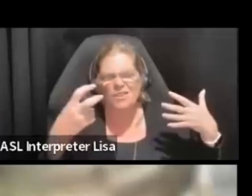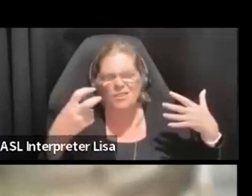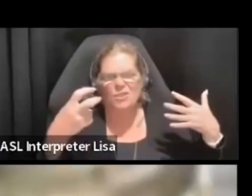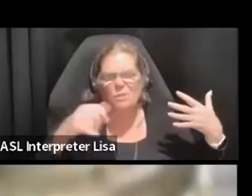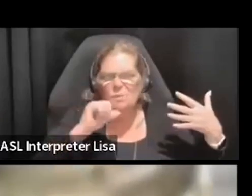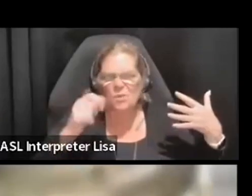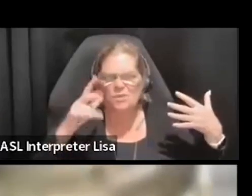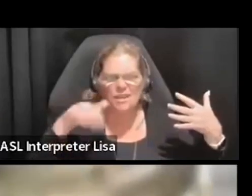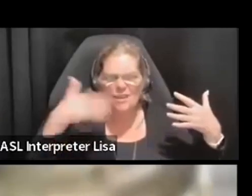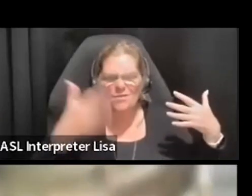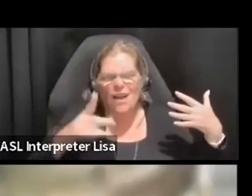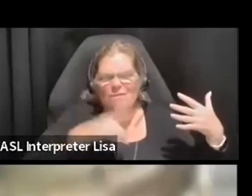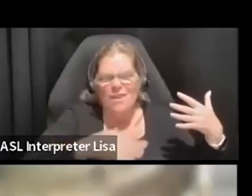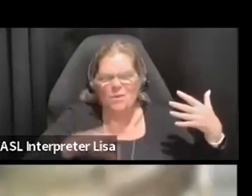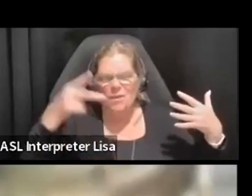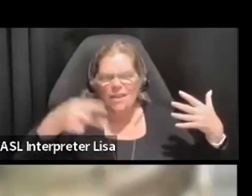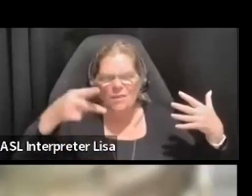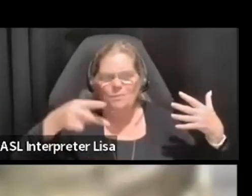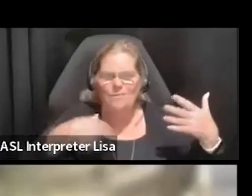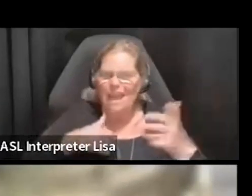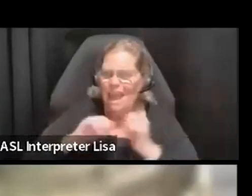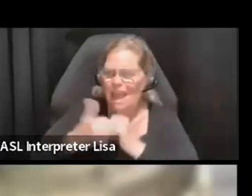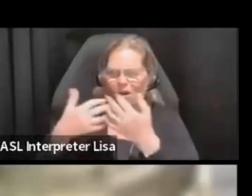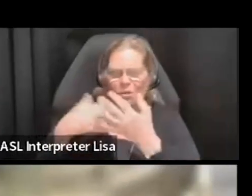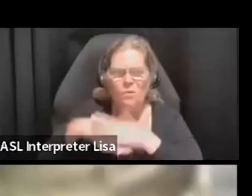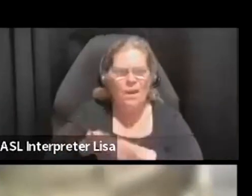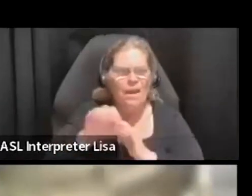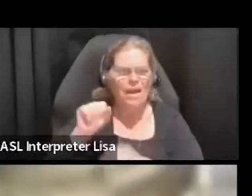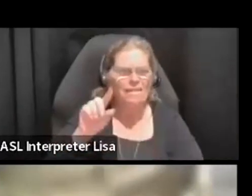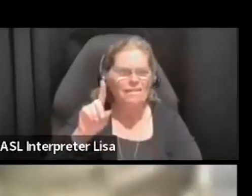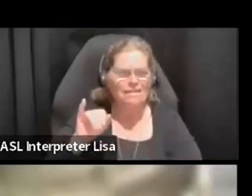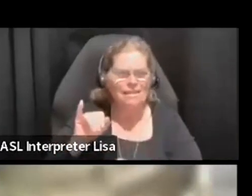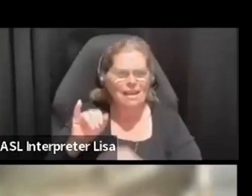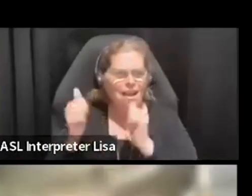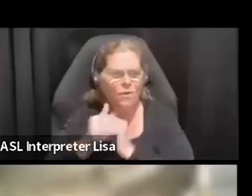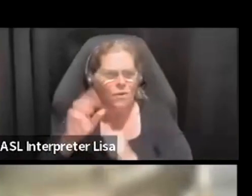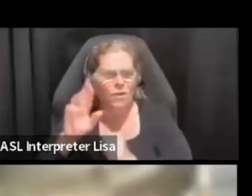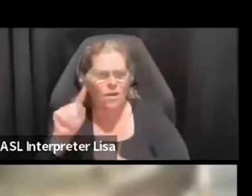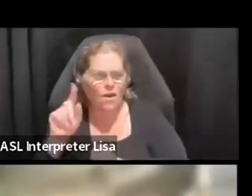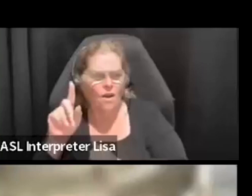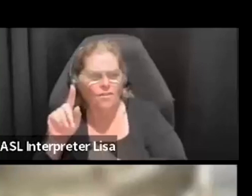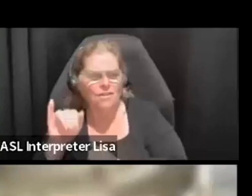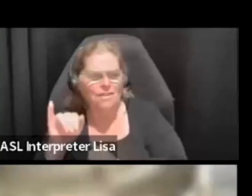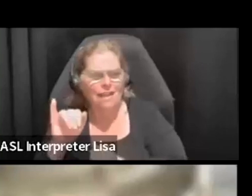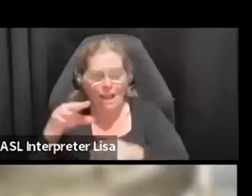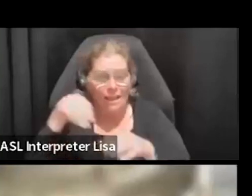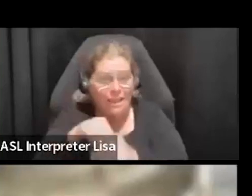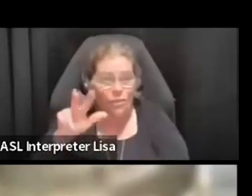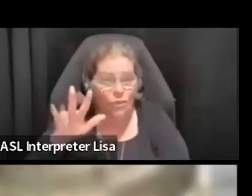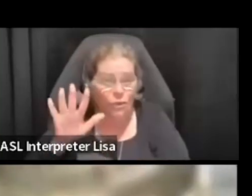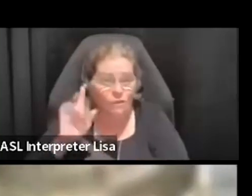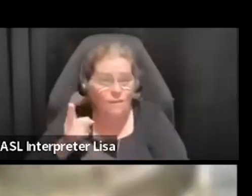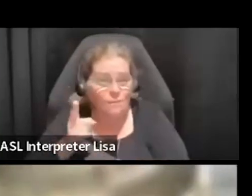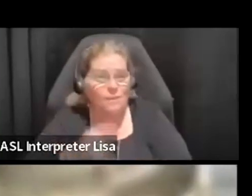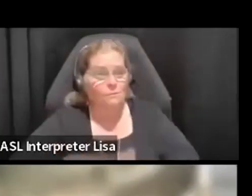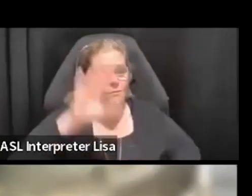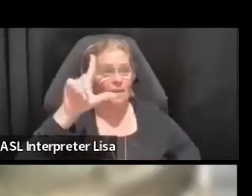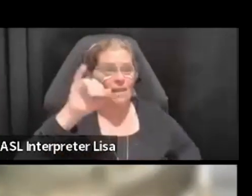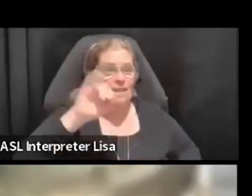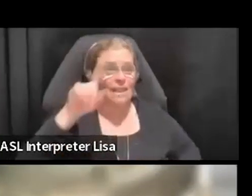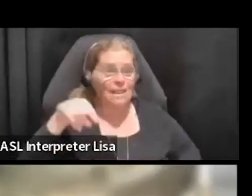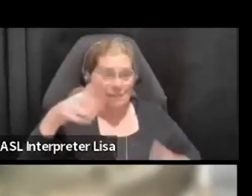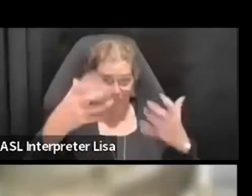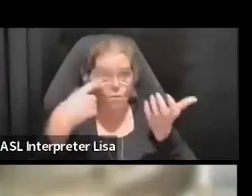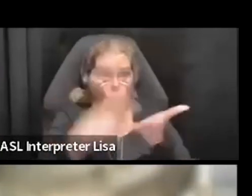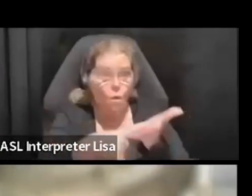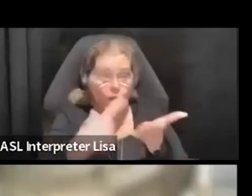yeah. It's like, how do you integrate SDI into RTI in 35 minutes? I do want to have more conversation